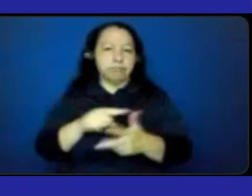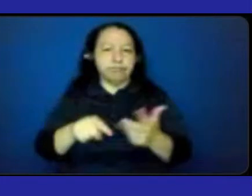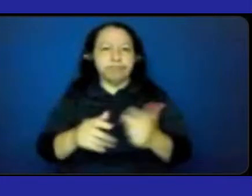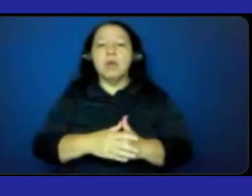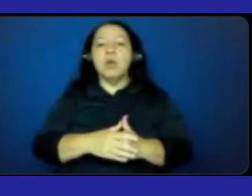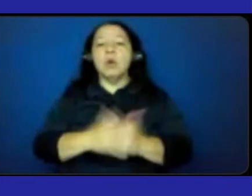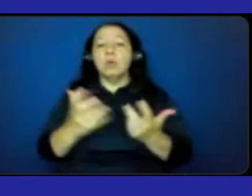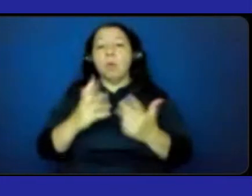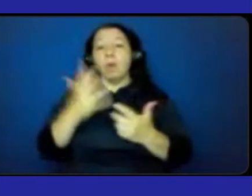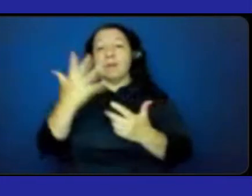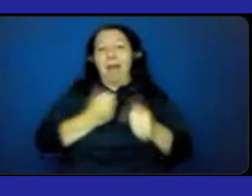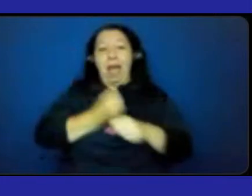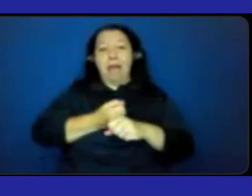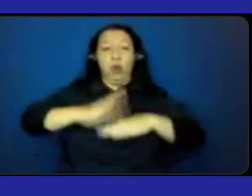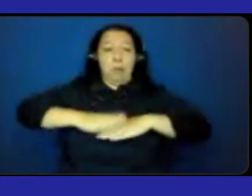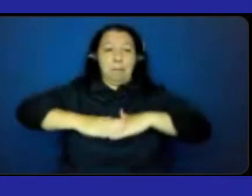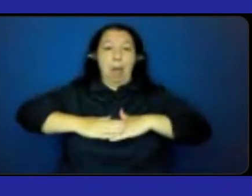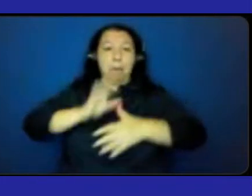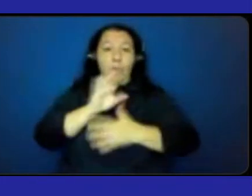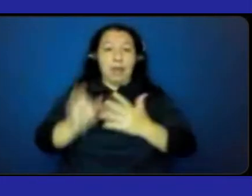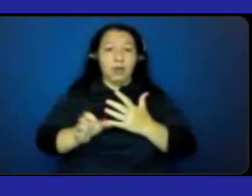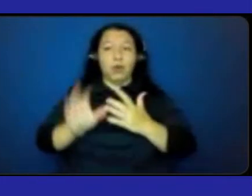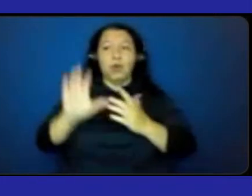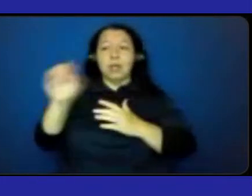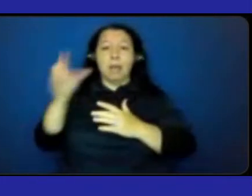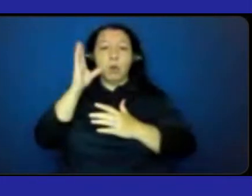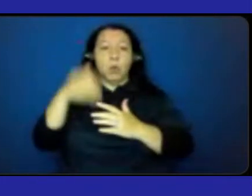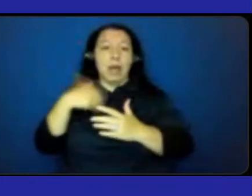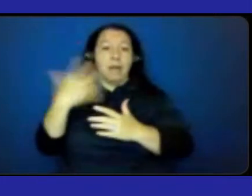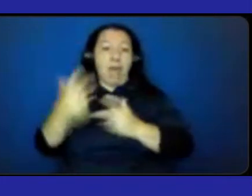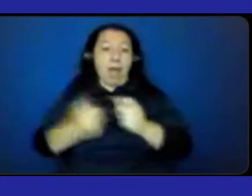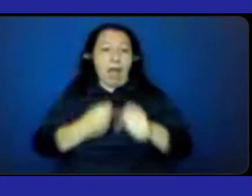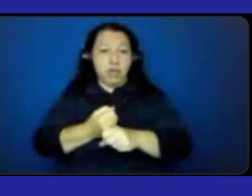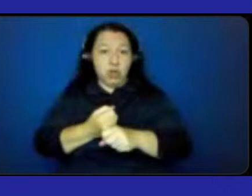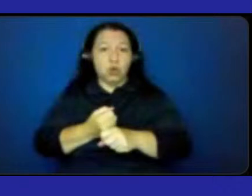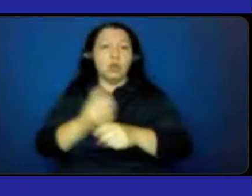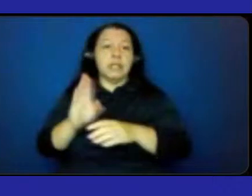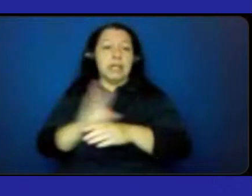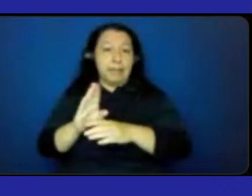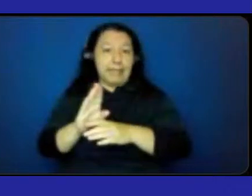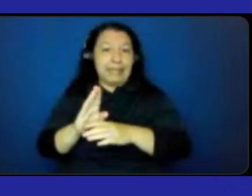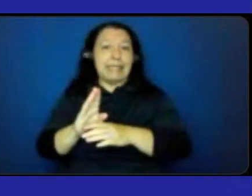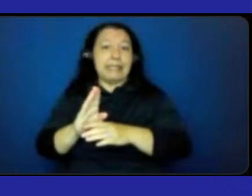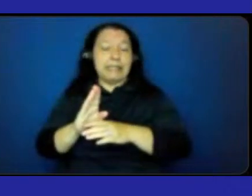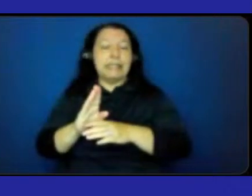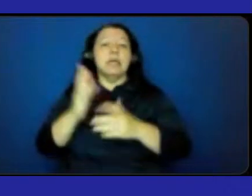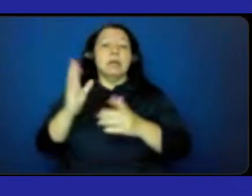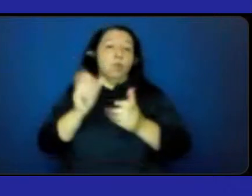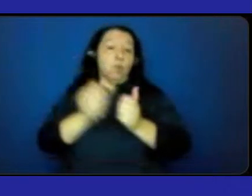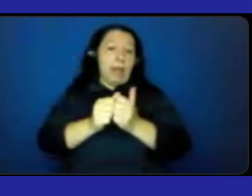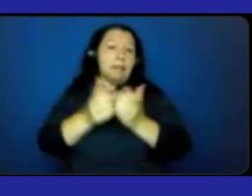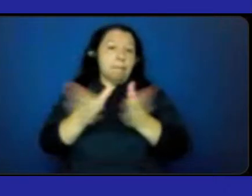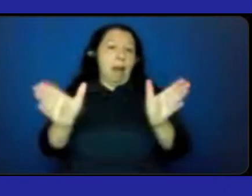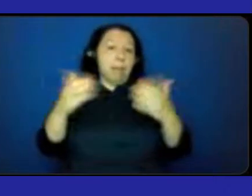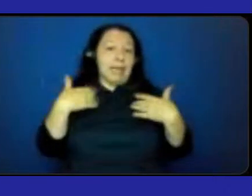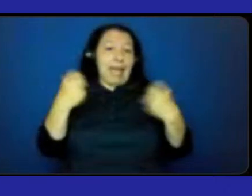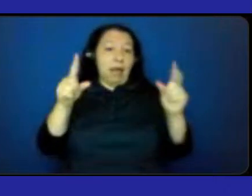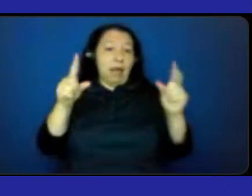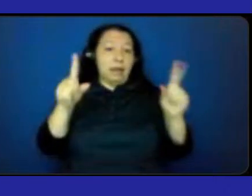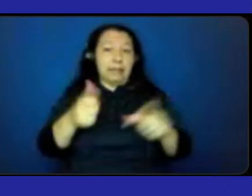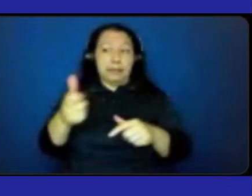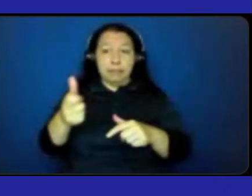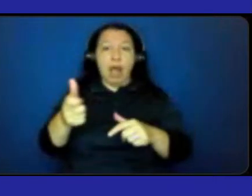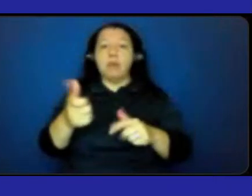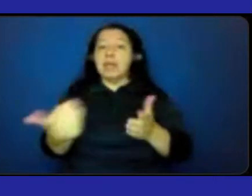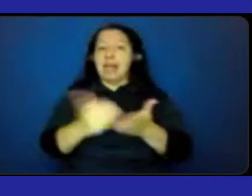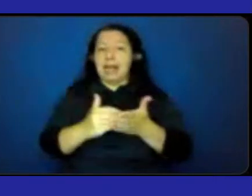minimum criteria that the company would have 5 years in business and public health testing, experience with rapidly deploying health services. Again, the speed is